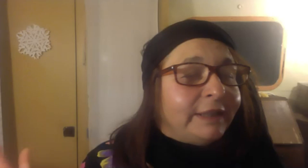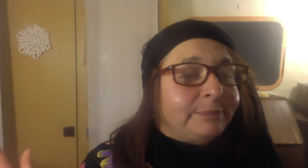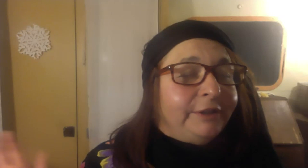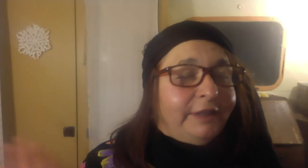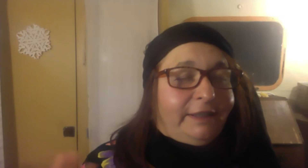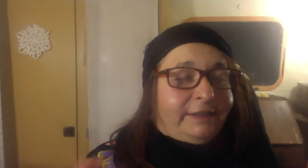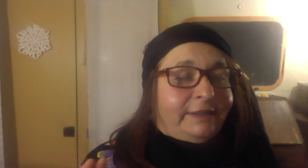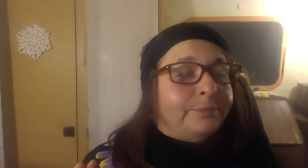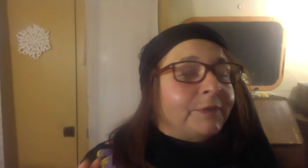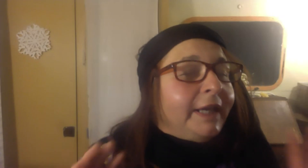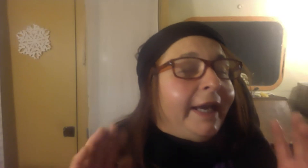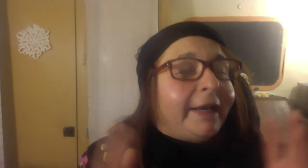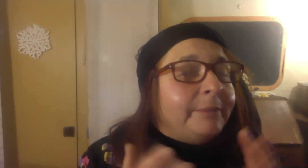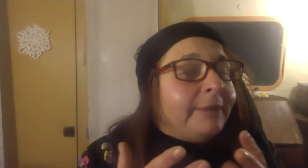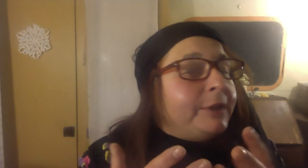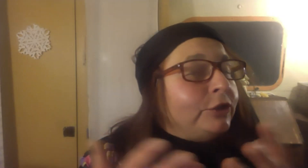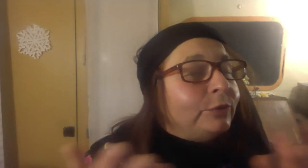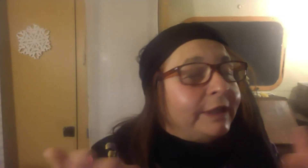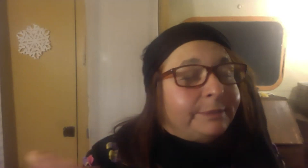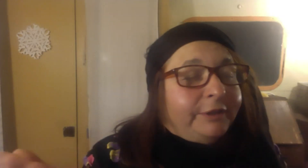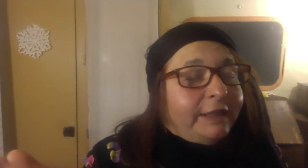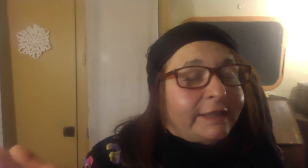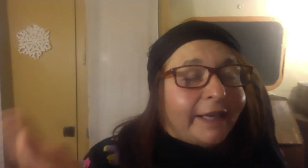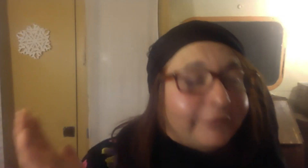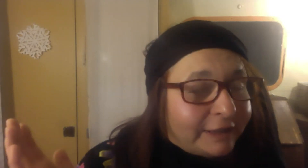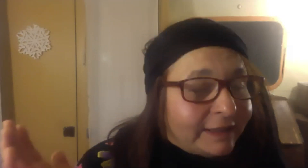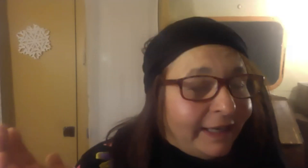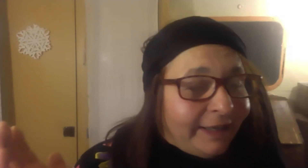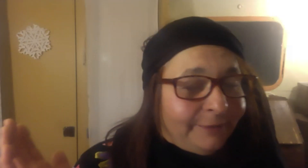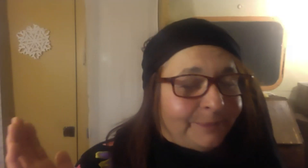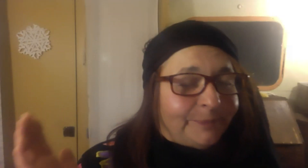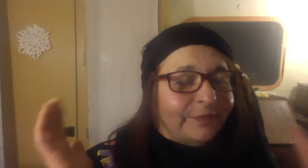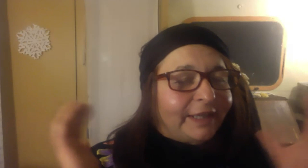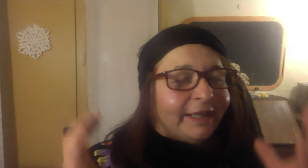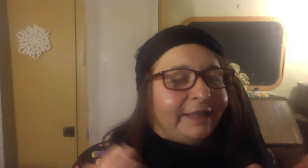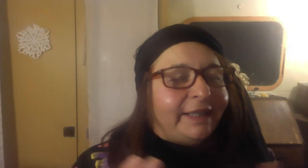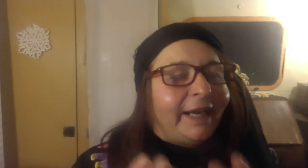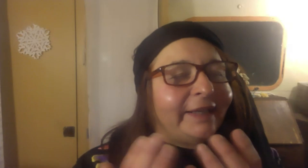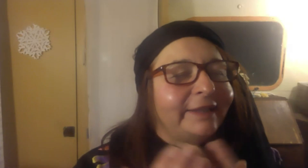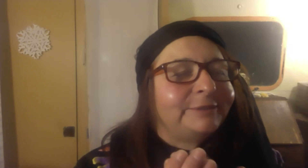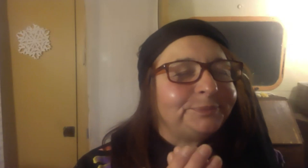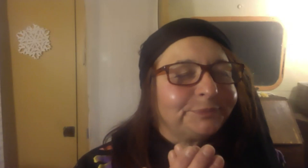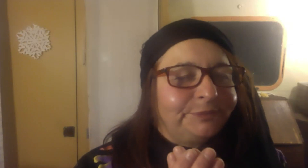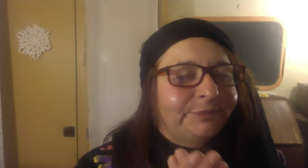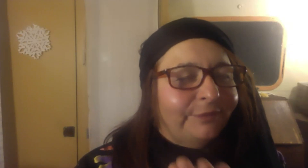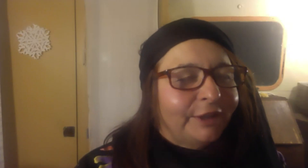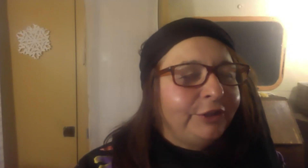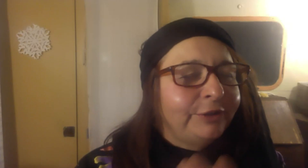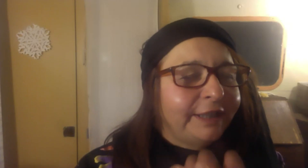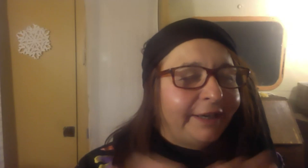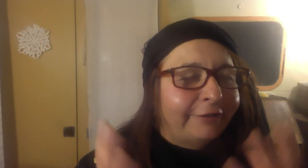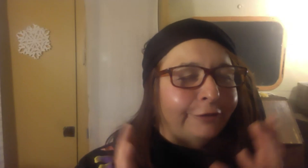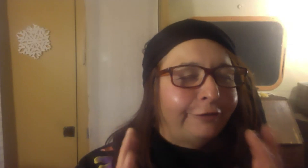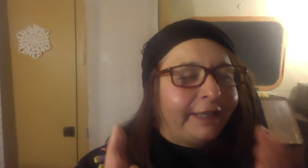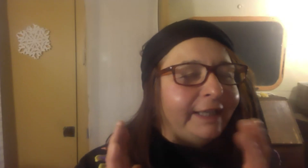new experience, and maybe new experience every day, that you